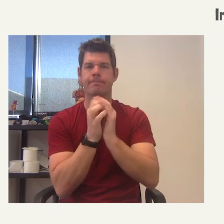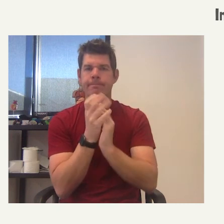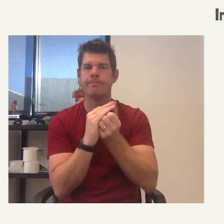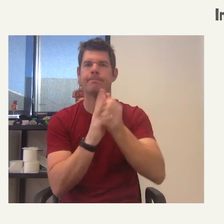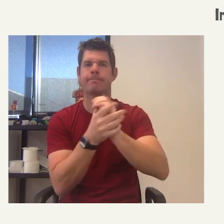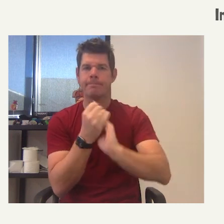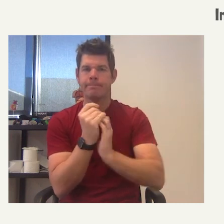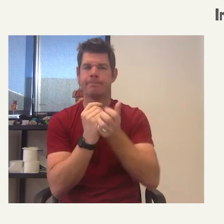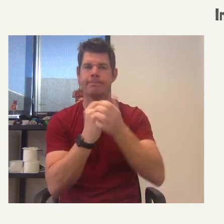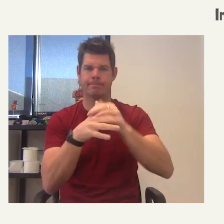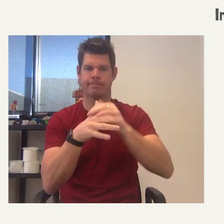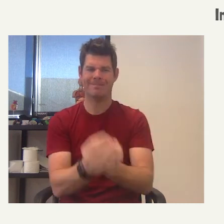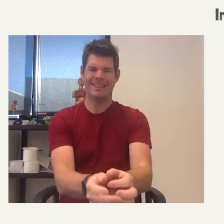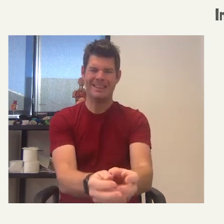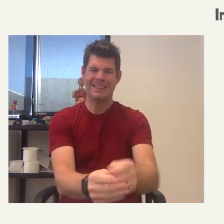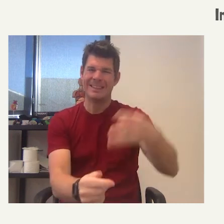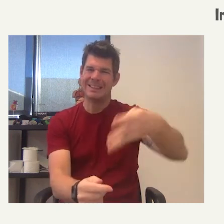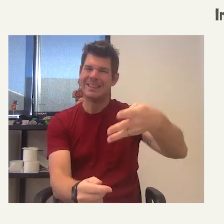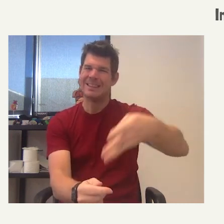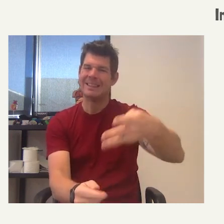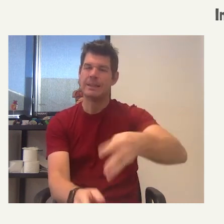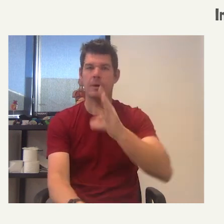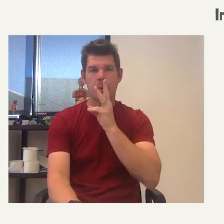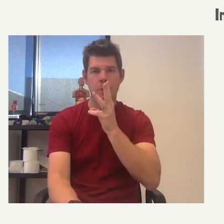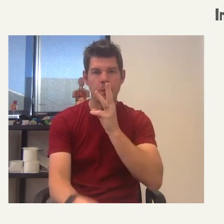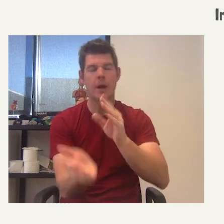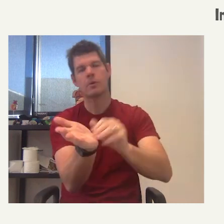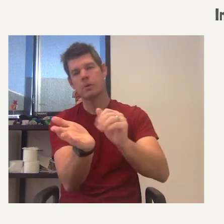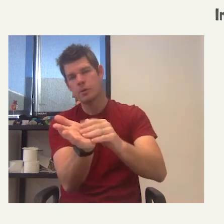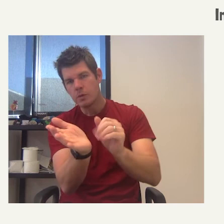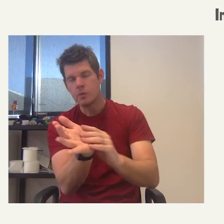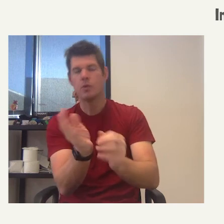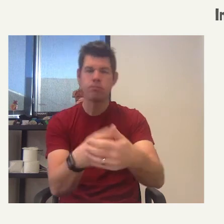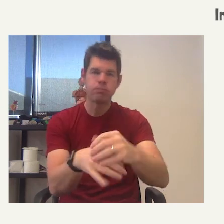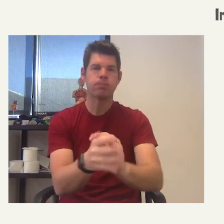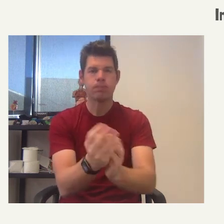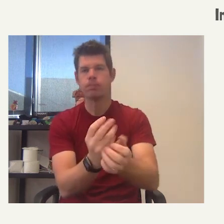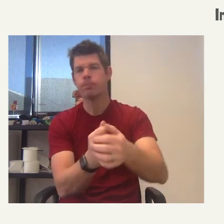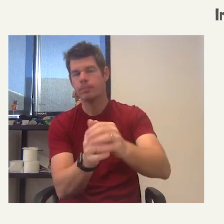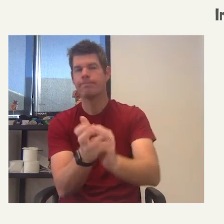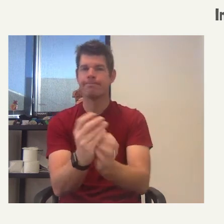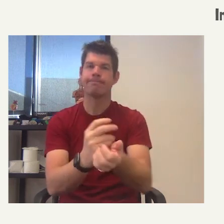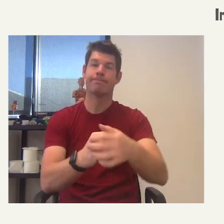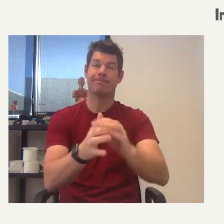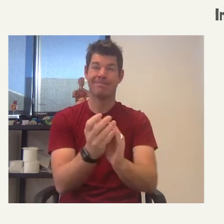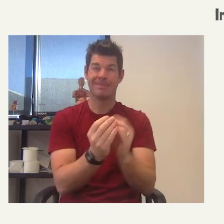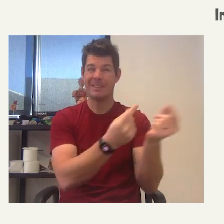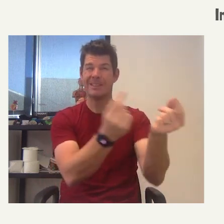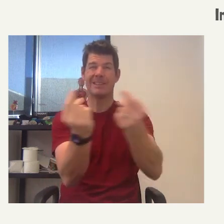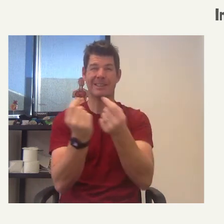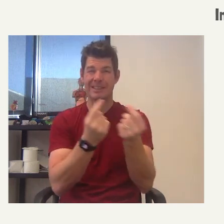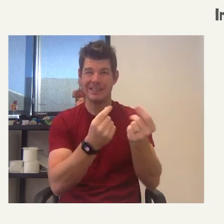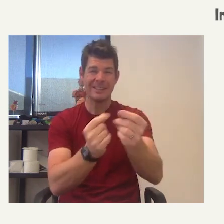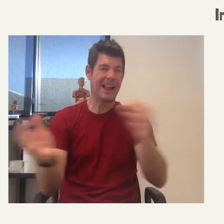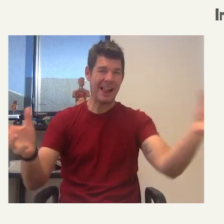I've got my hands under the sink, I'm putting soap on, I'm running the water, I'm doing all of these things with my hands,